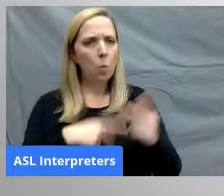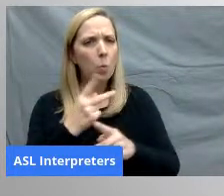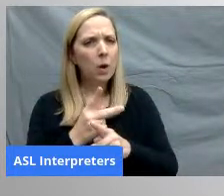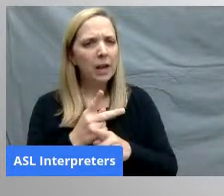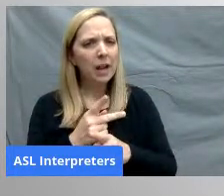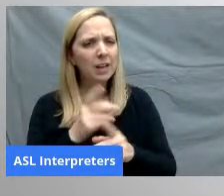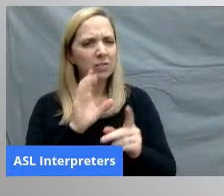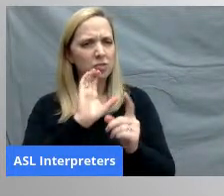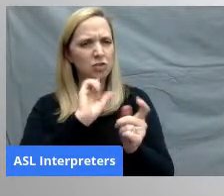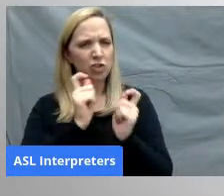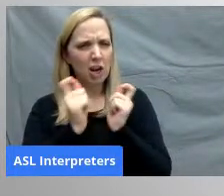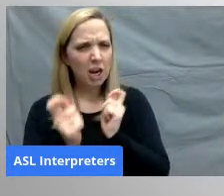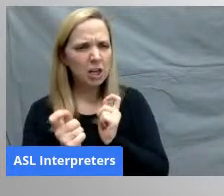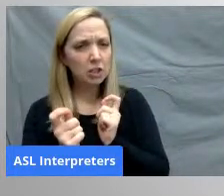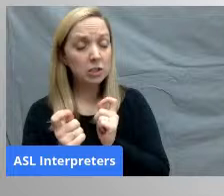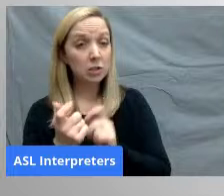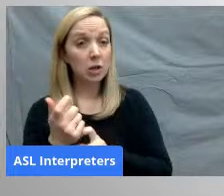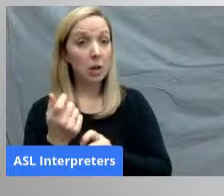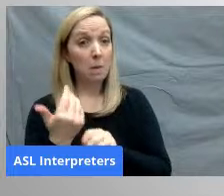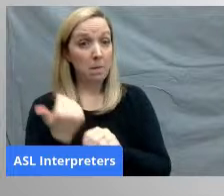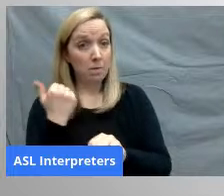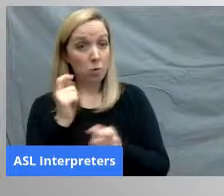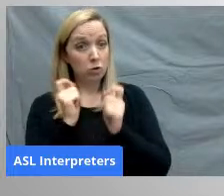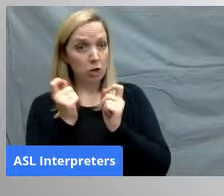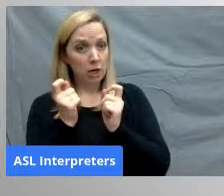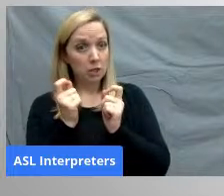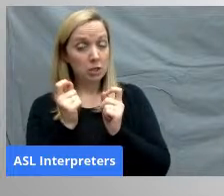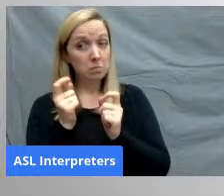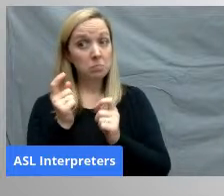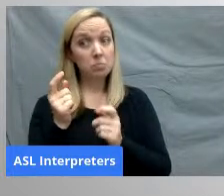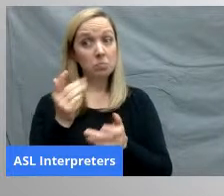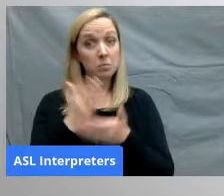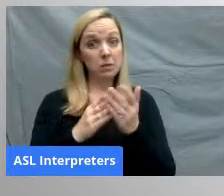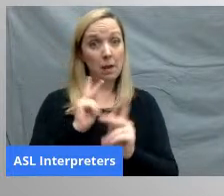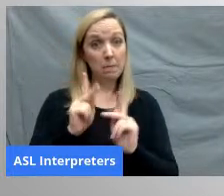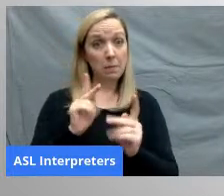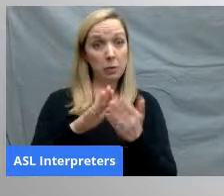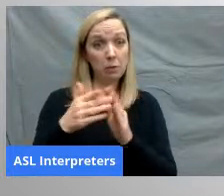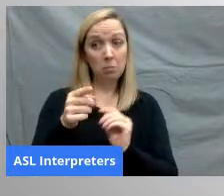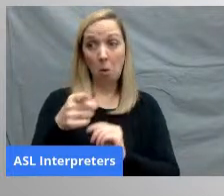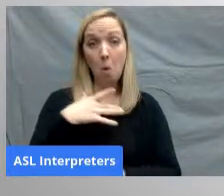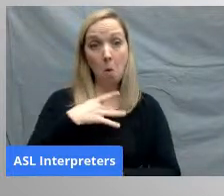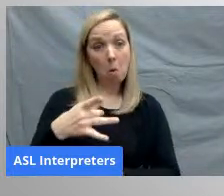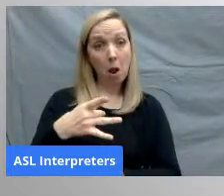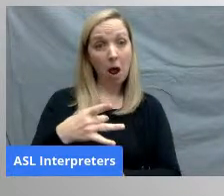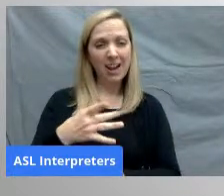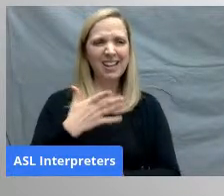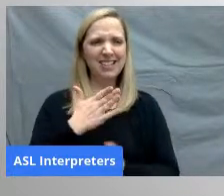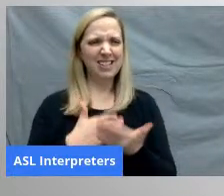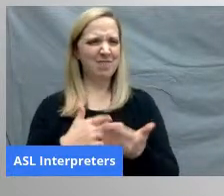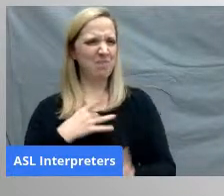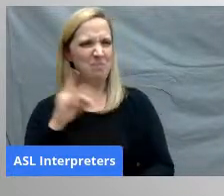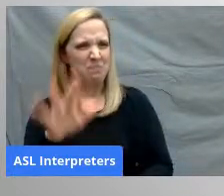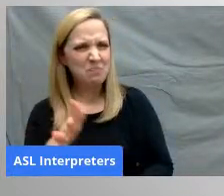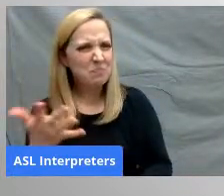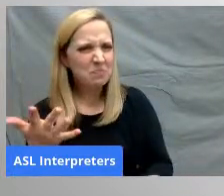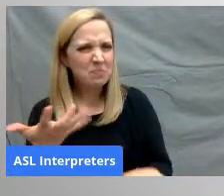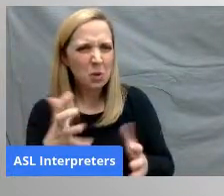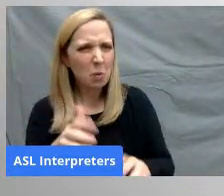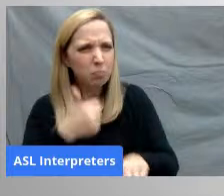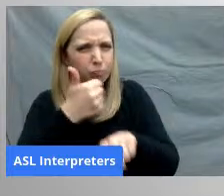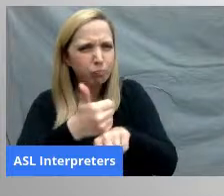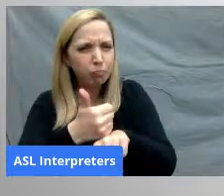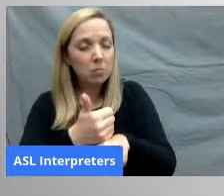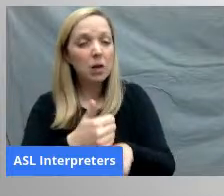2 to 3 years, changes that our community liked, changes that they wish we had not put into place. Some of the things that were mentioned that's on the next